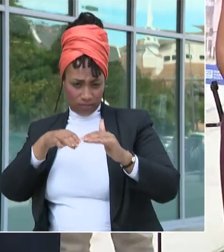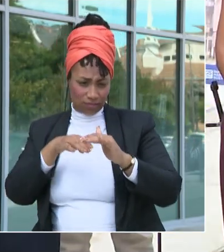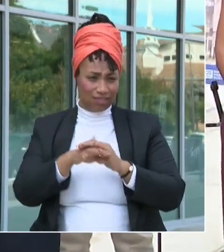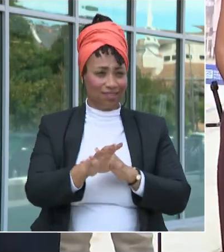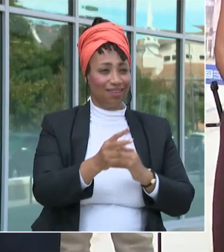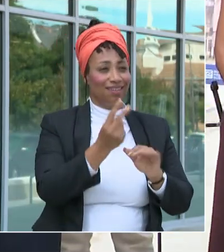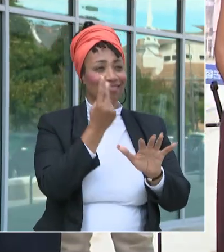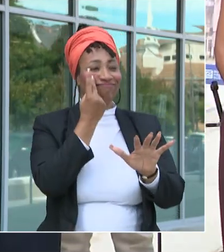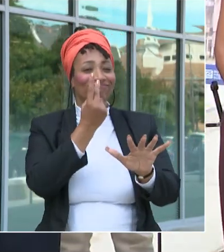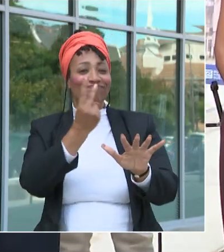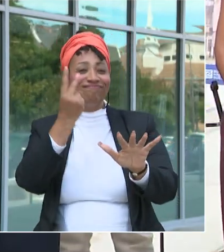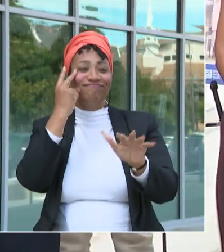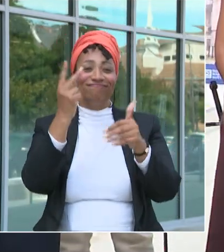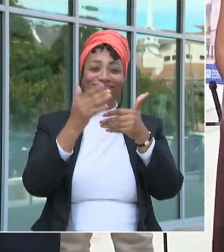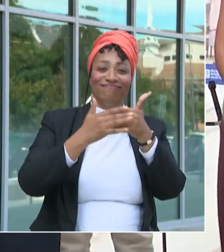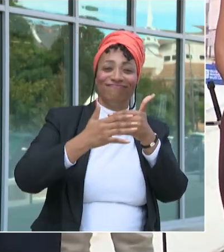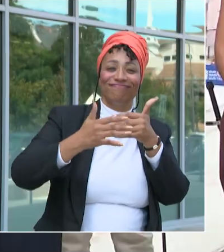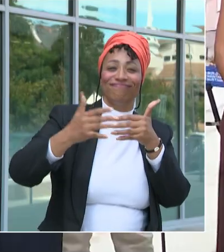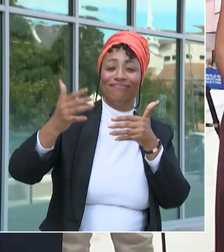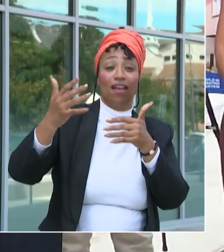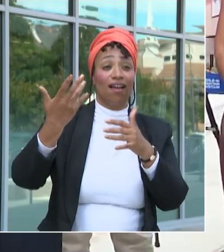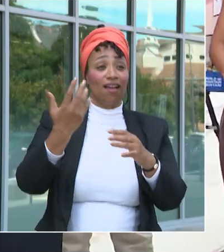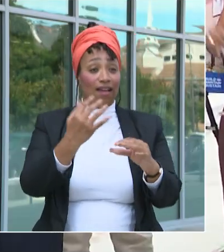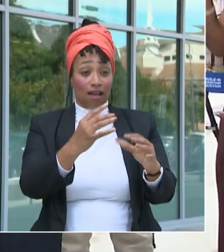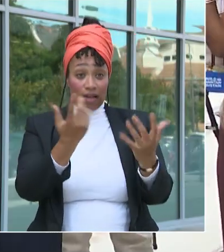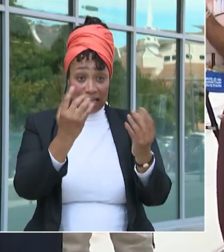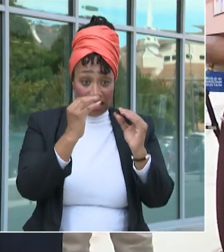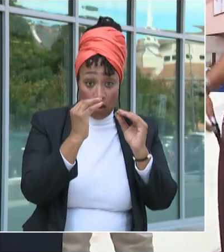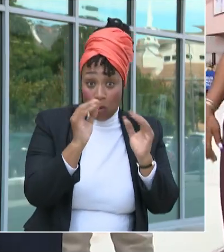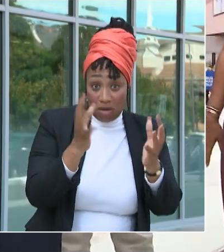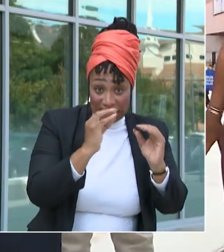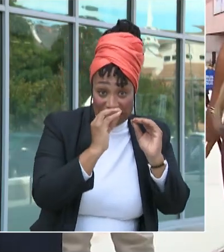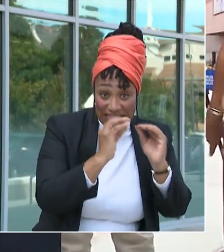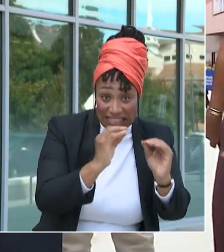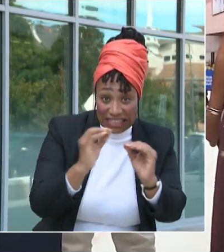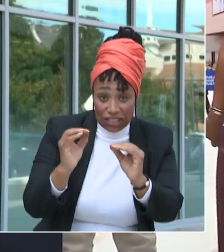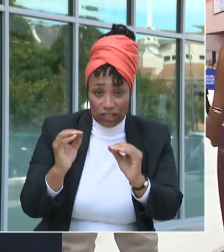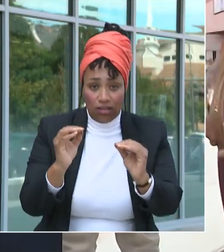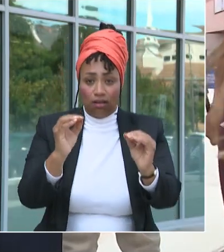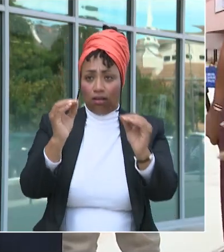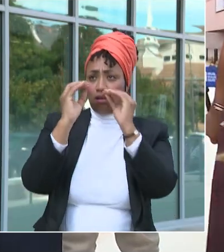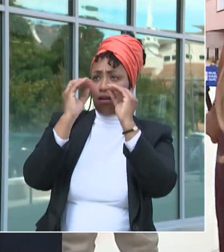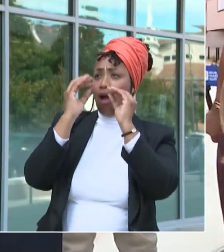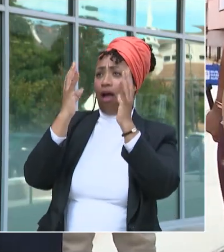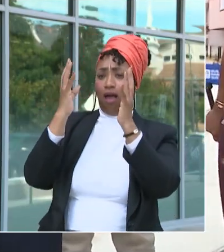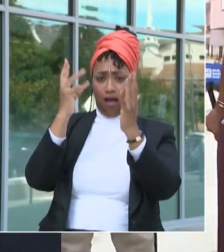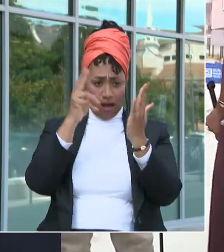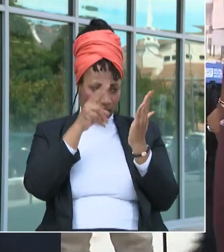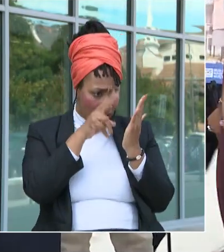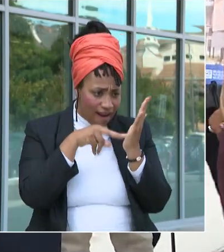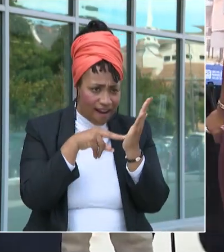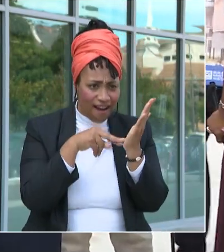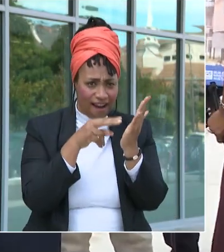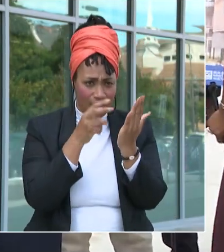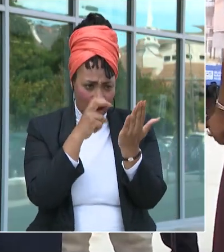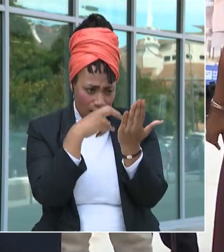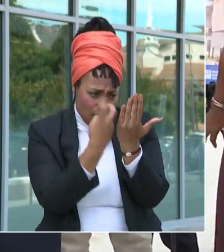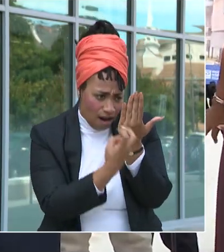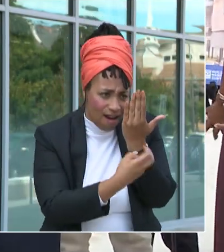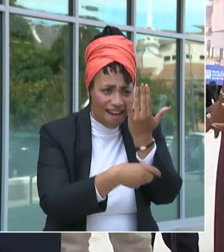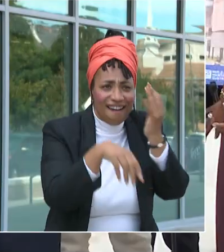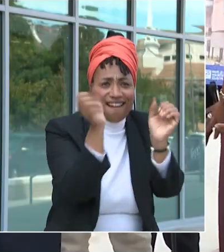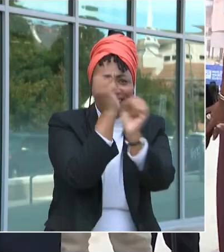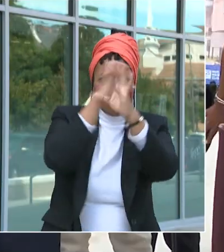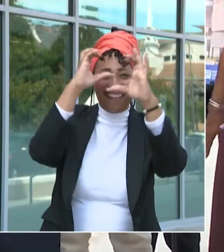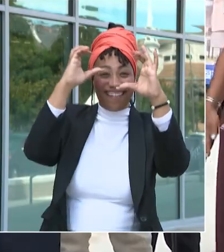enjoying the book in the courtyard here, our scholars continue to thrive and learn and achieve their dreams. Before